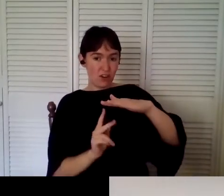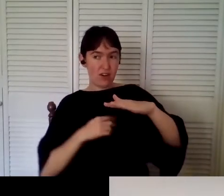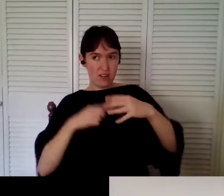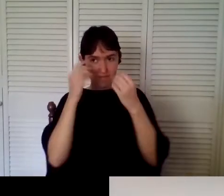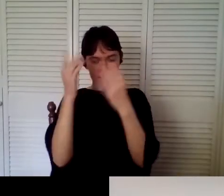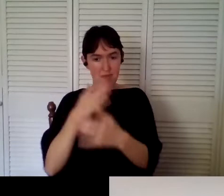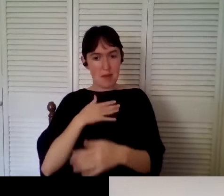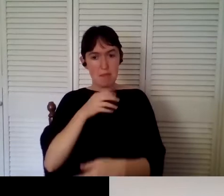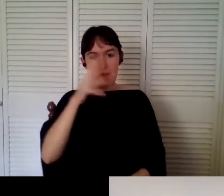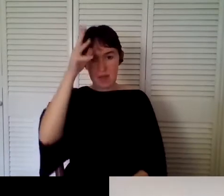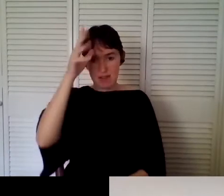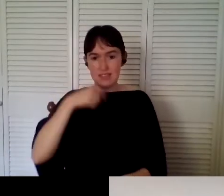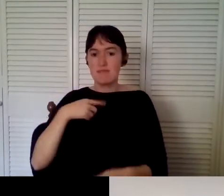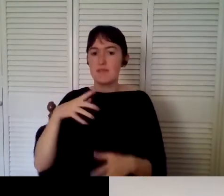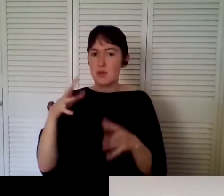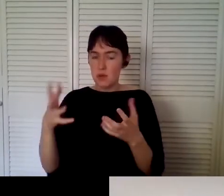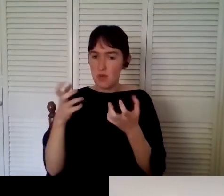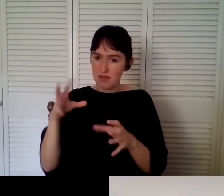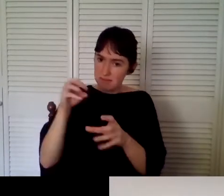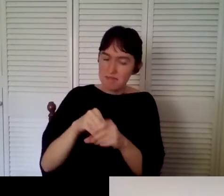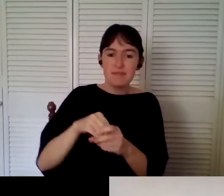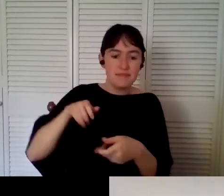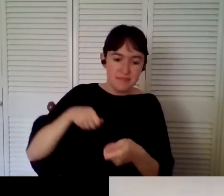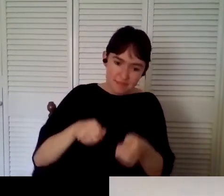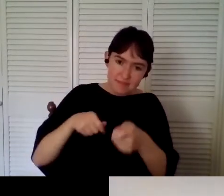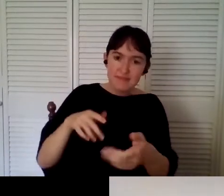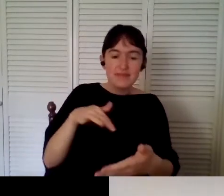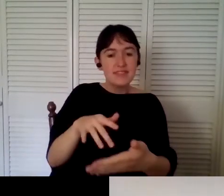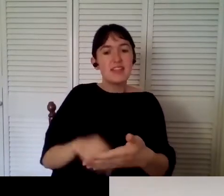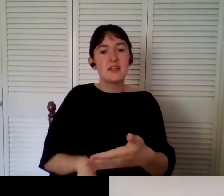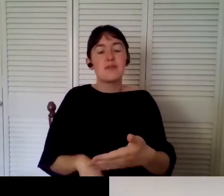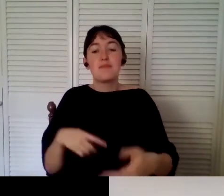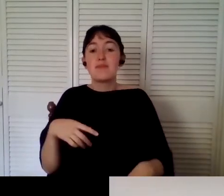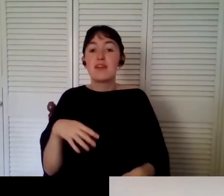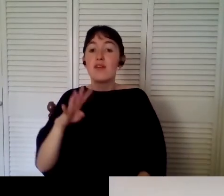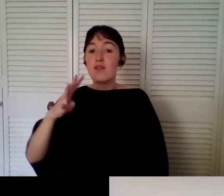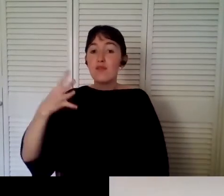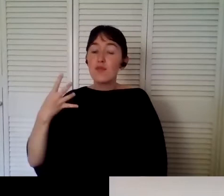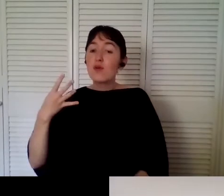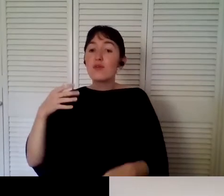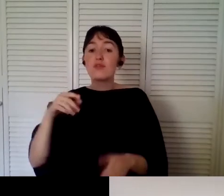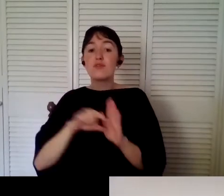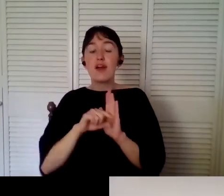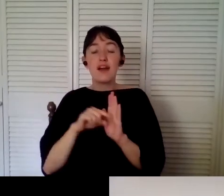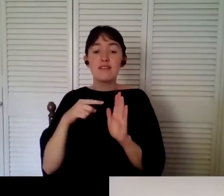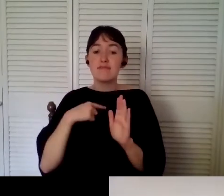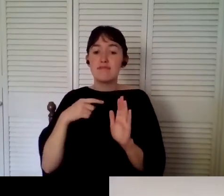grade. And then I started or studying atlatls in fourth grade, and then making and throwing and competing